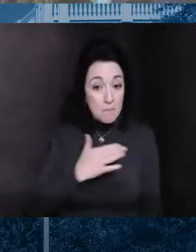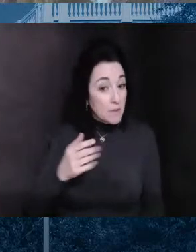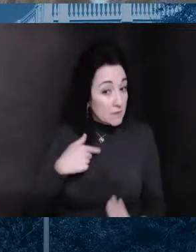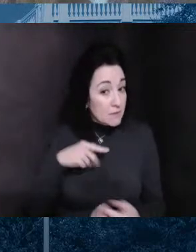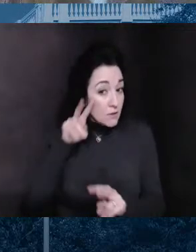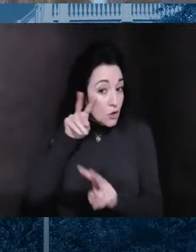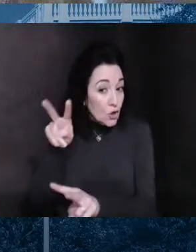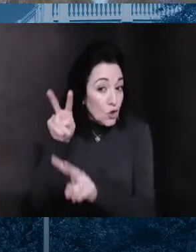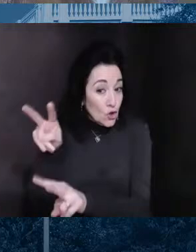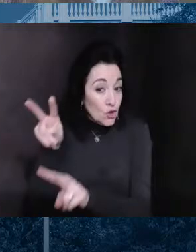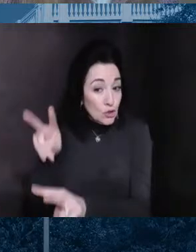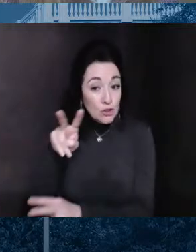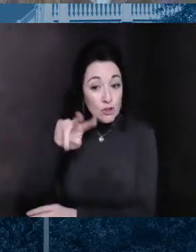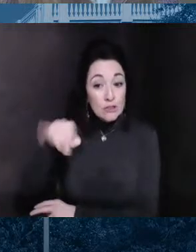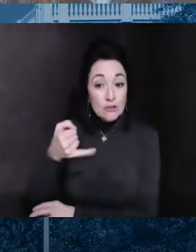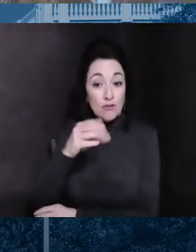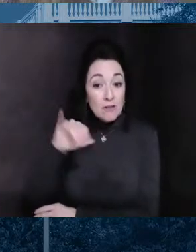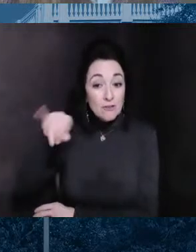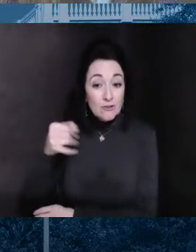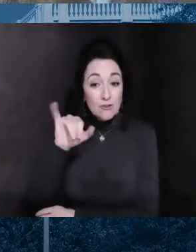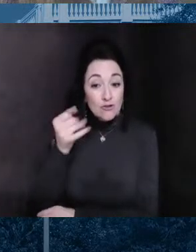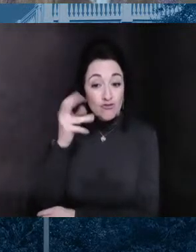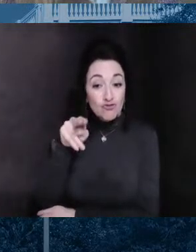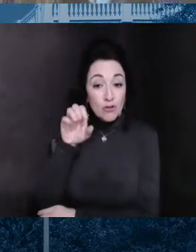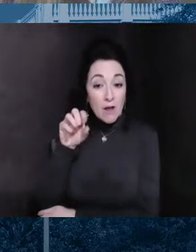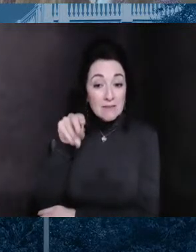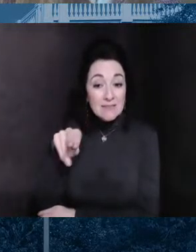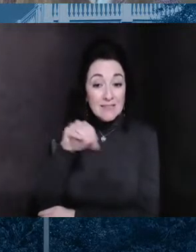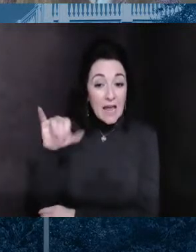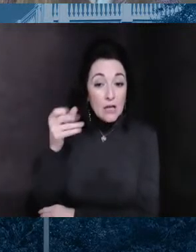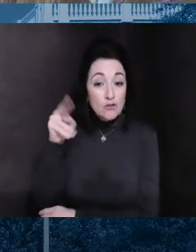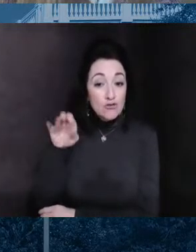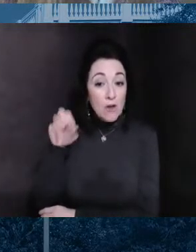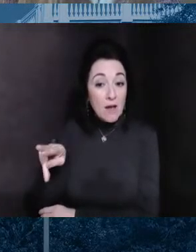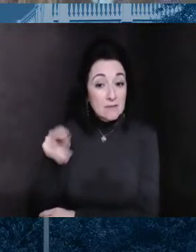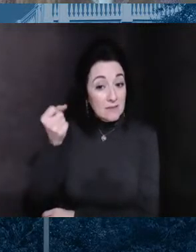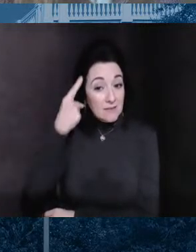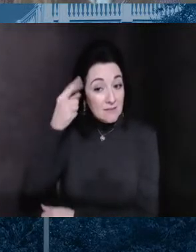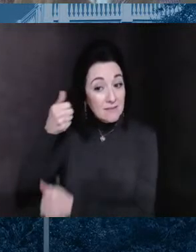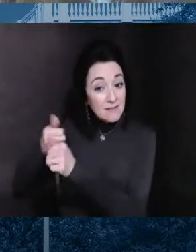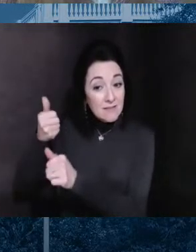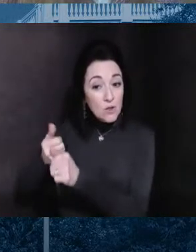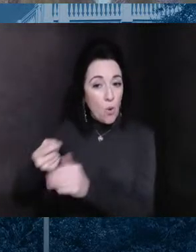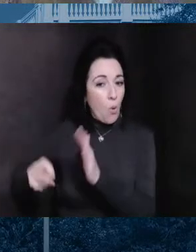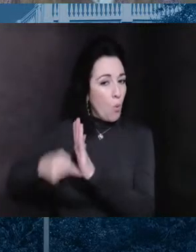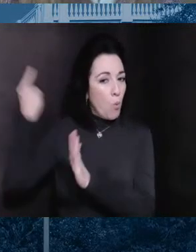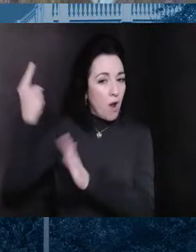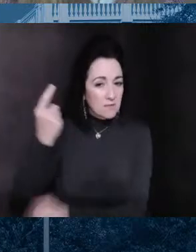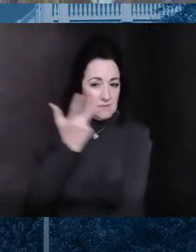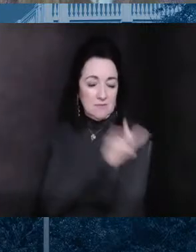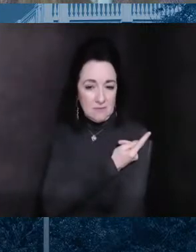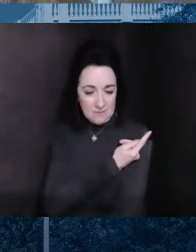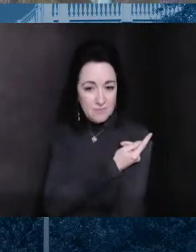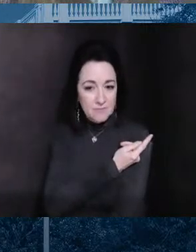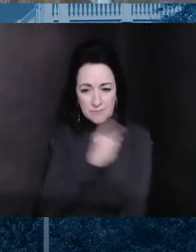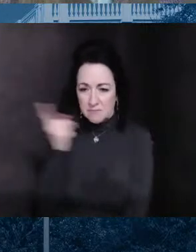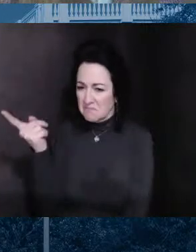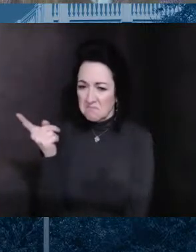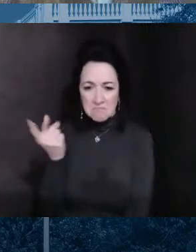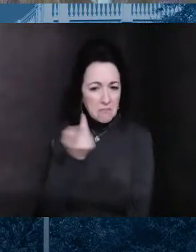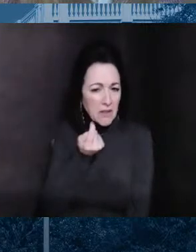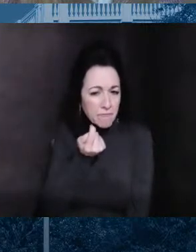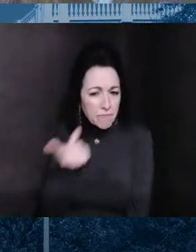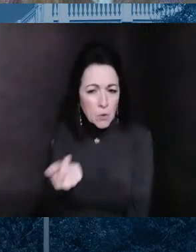vaccine that we hope is just around the corner. Also very effective vaccine, very few side effects, extremely